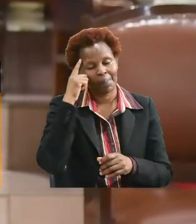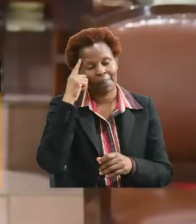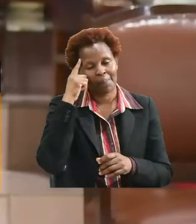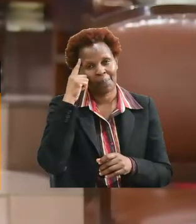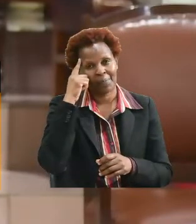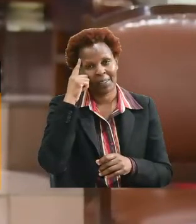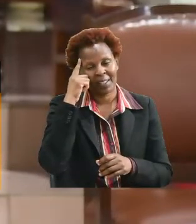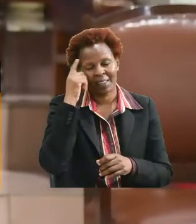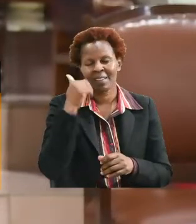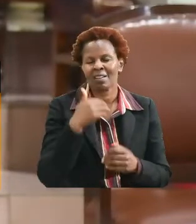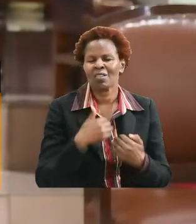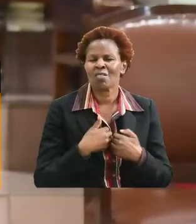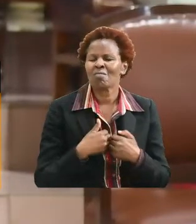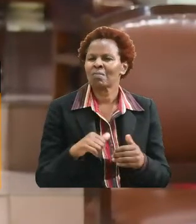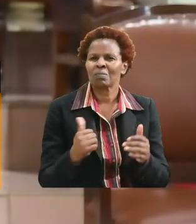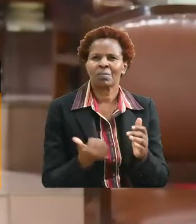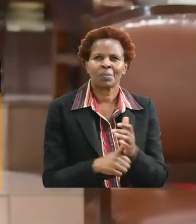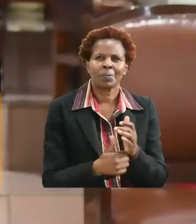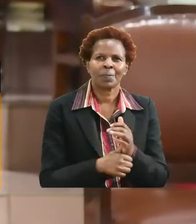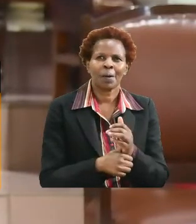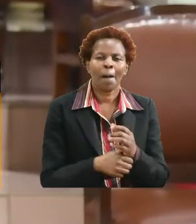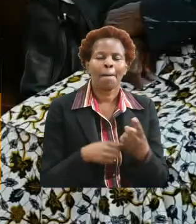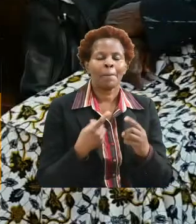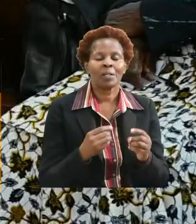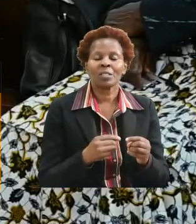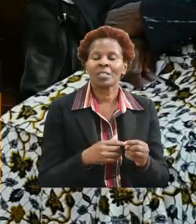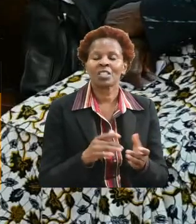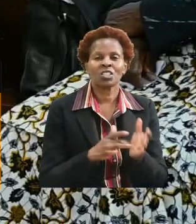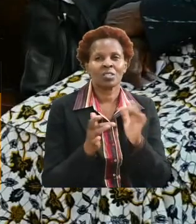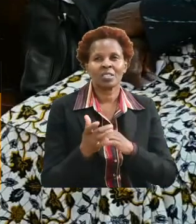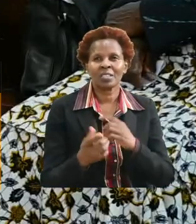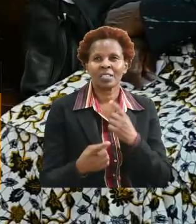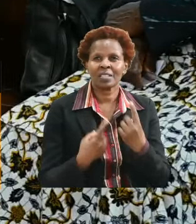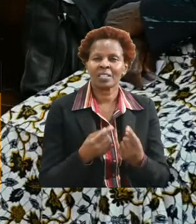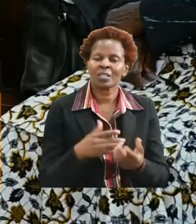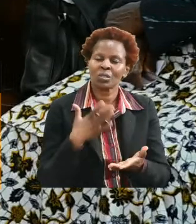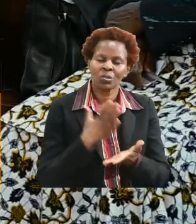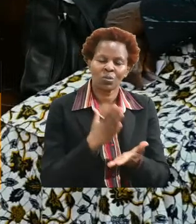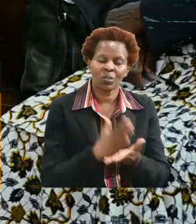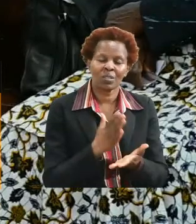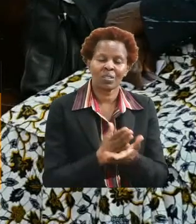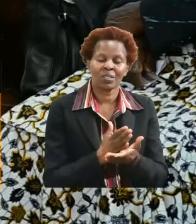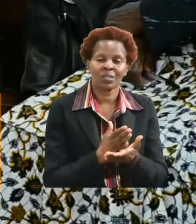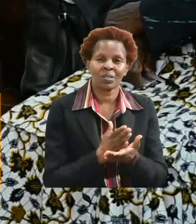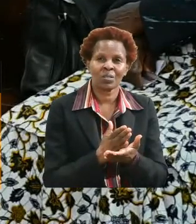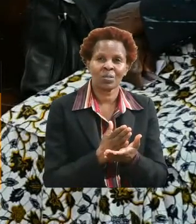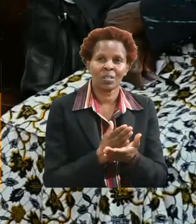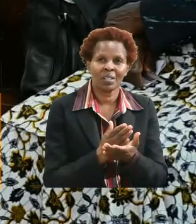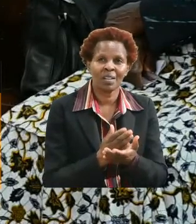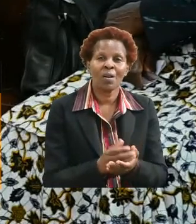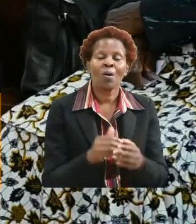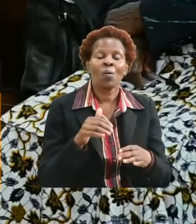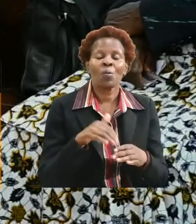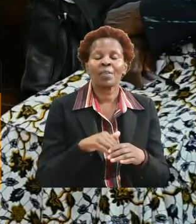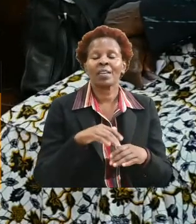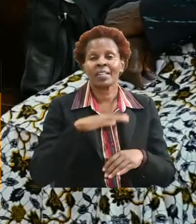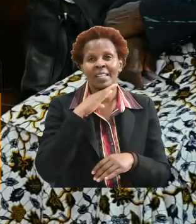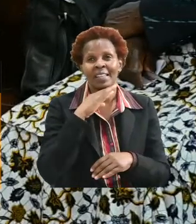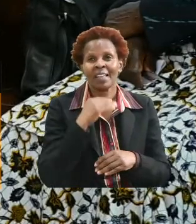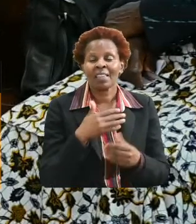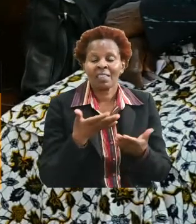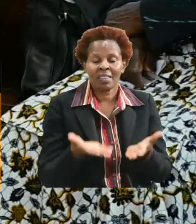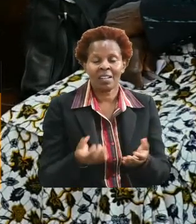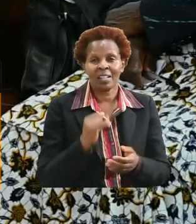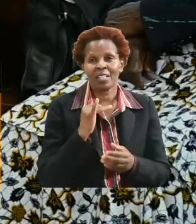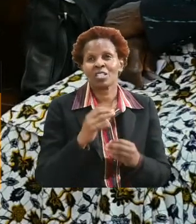were troubled. But Jesus assures them that the vacuum of death has a present comfort. And the